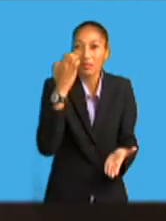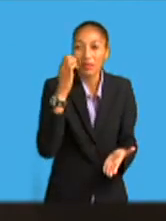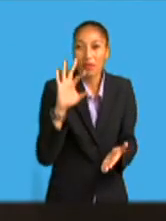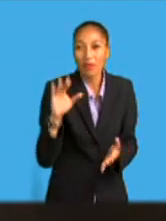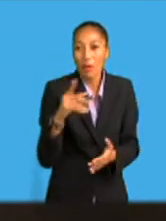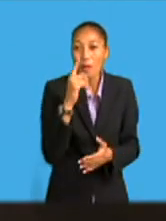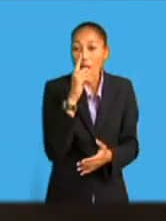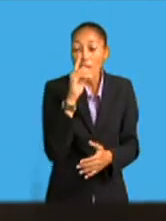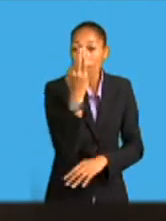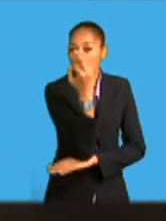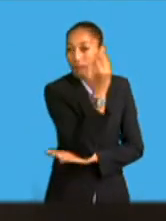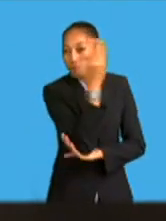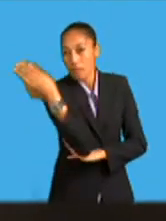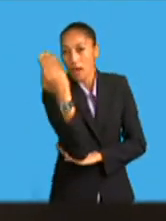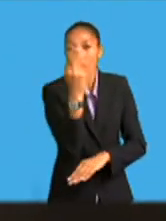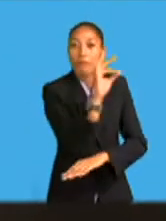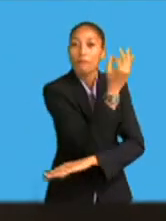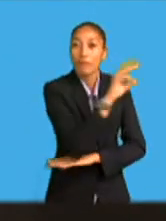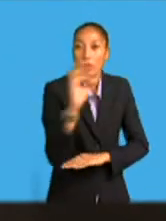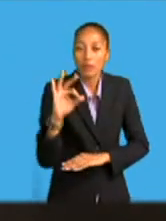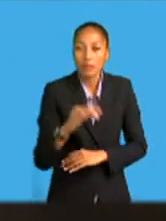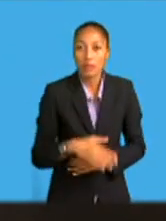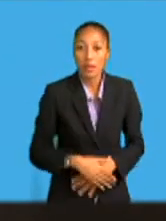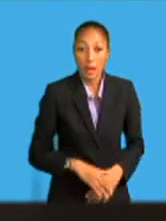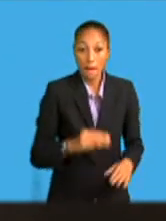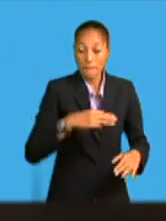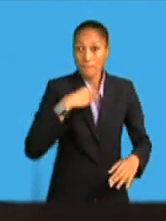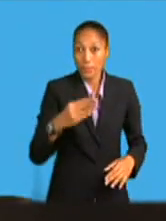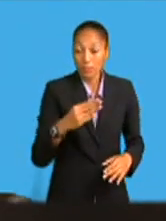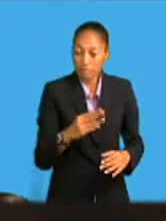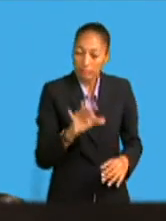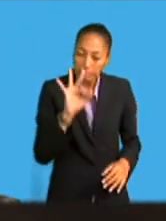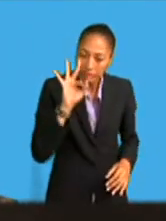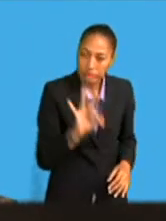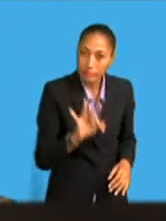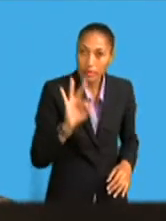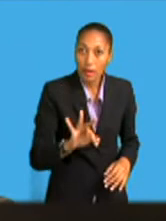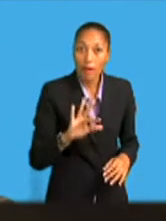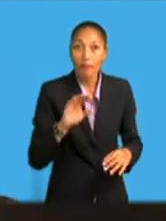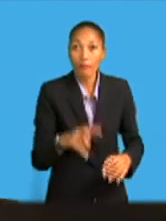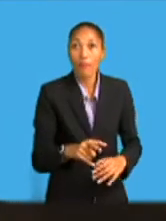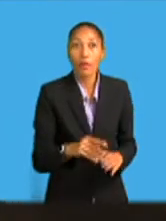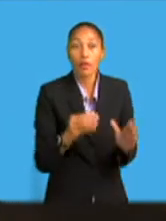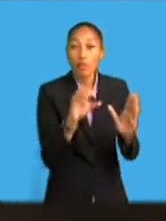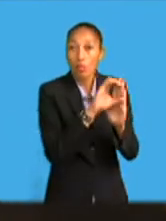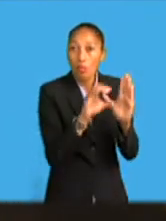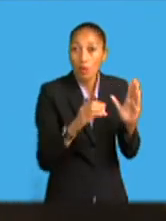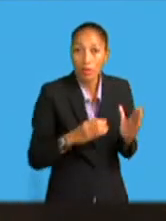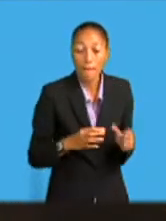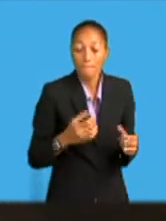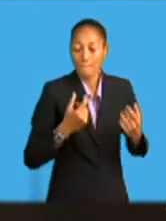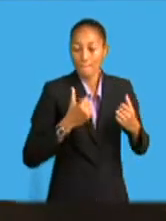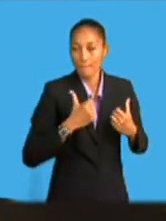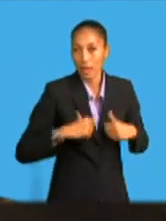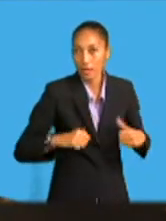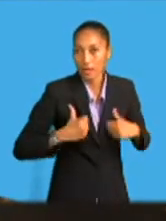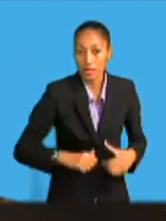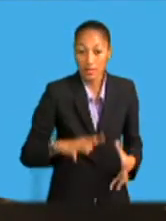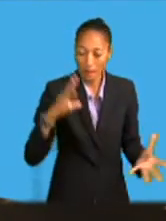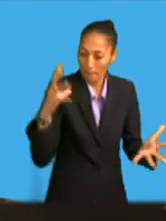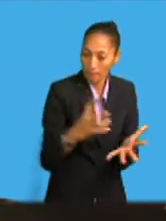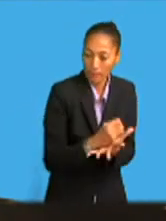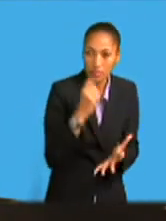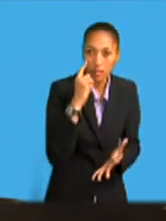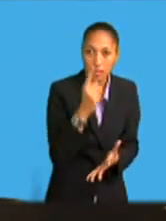forest-dependent communities. The Ministry's enforcement of the Fiji Forest Harvesting Code of Practice has ensured